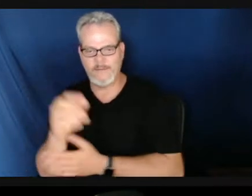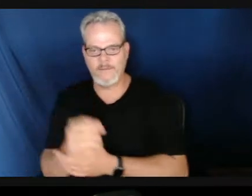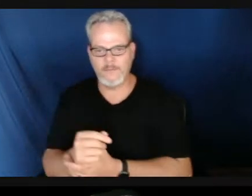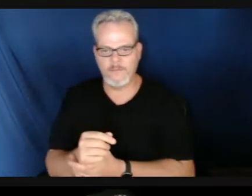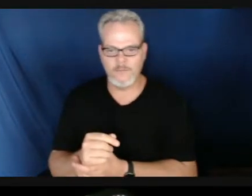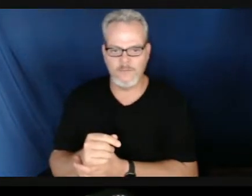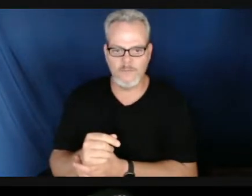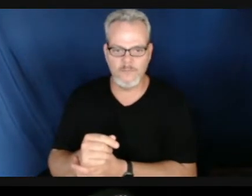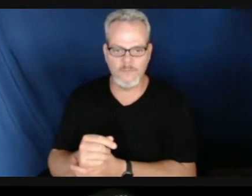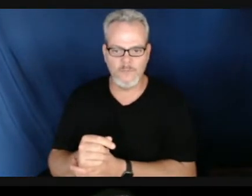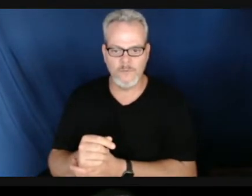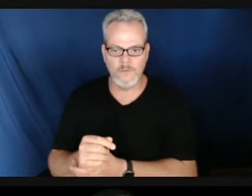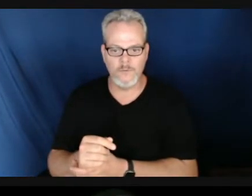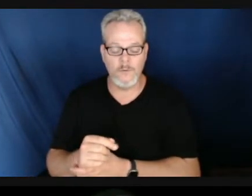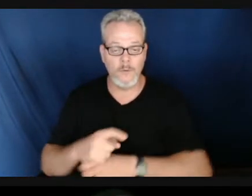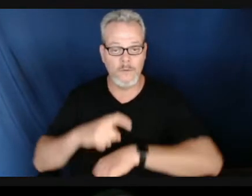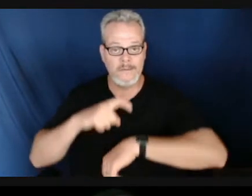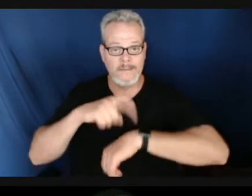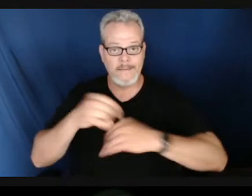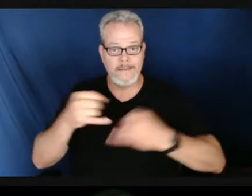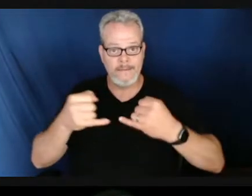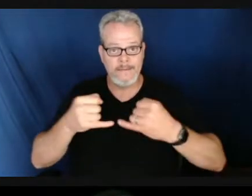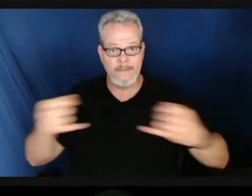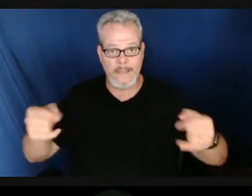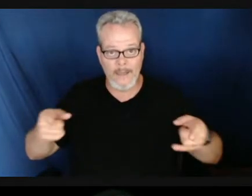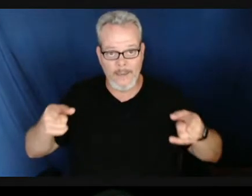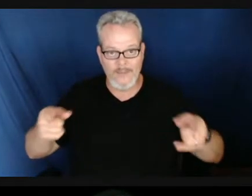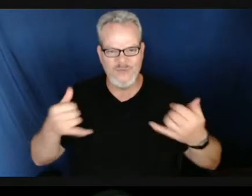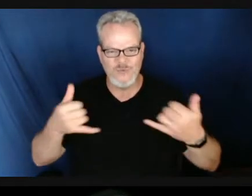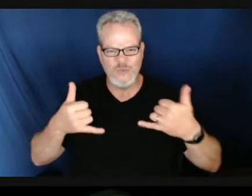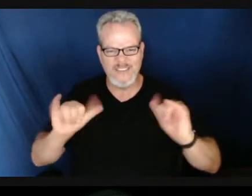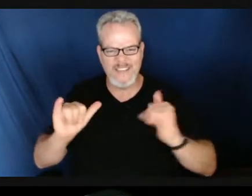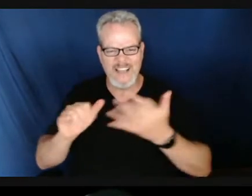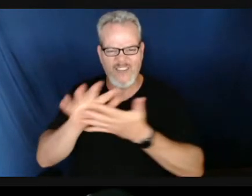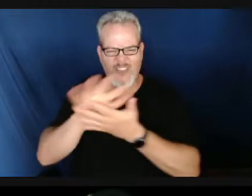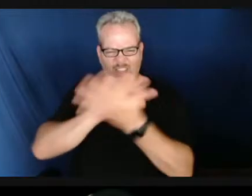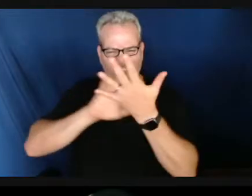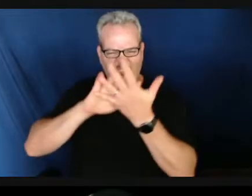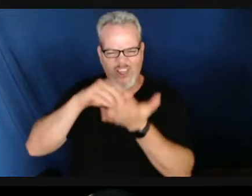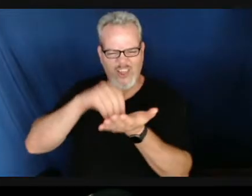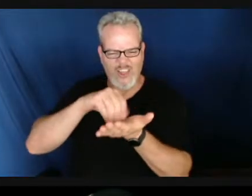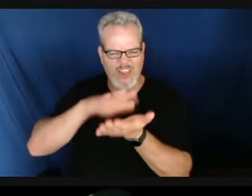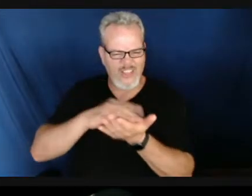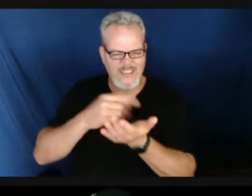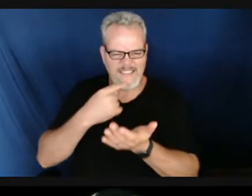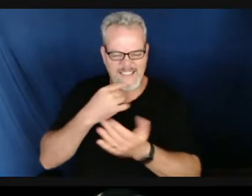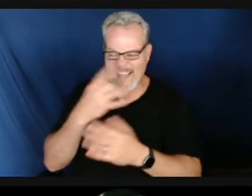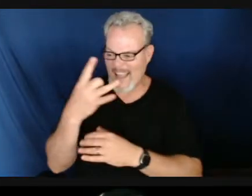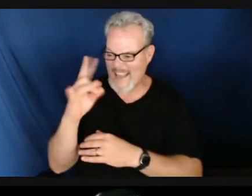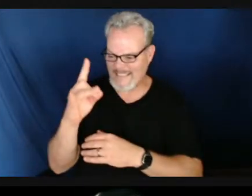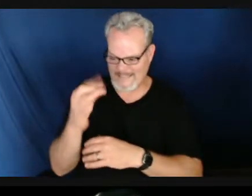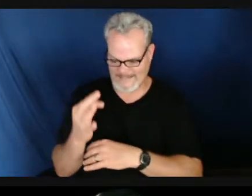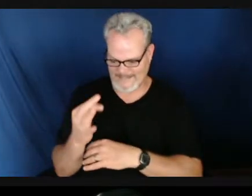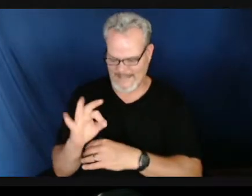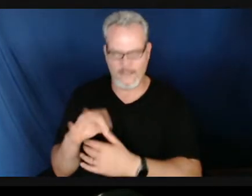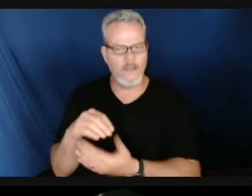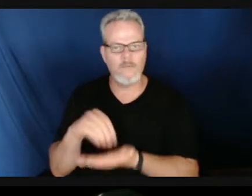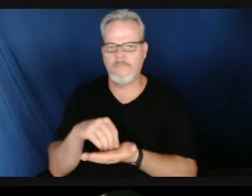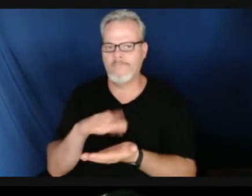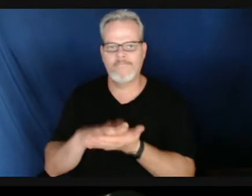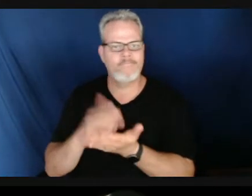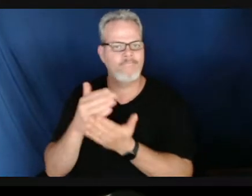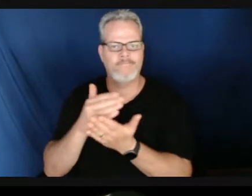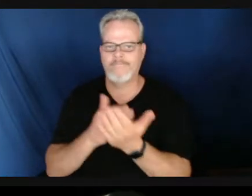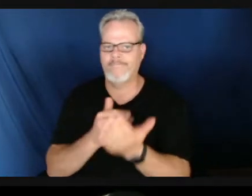So in their timeline, they still have this ambiguous notation down here in 18, and 19 is not listed. So that's where we